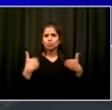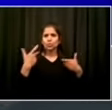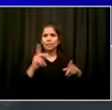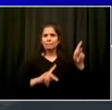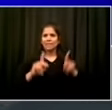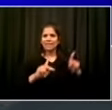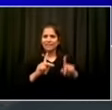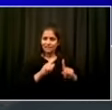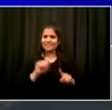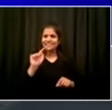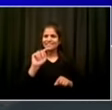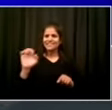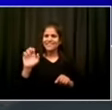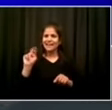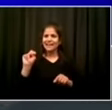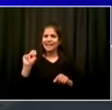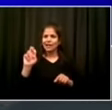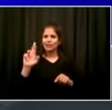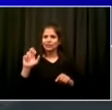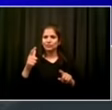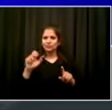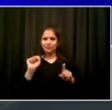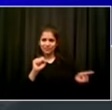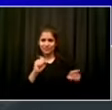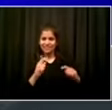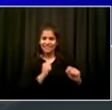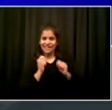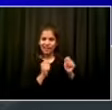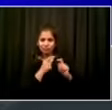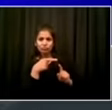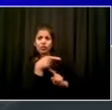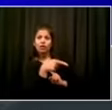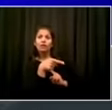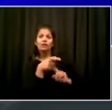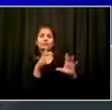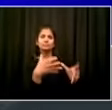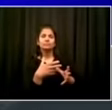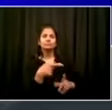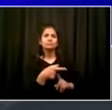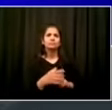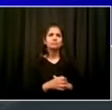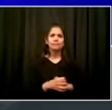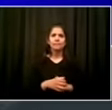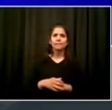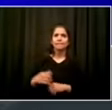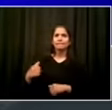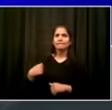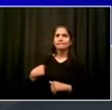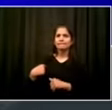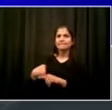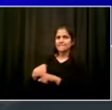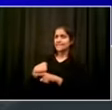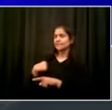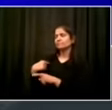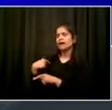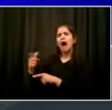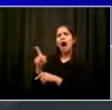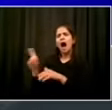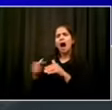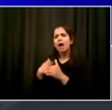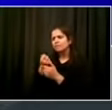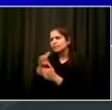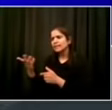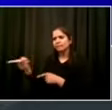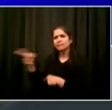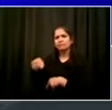are foundational. I further had lengthy conversations with the Black, Latino, and Asian caucus of the New York City Council. I want to